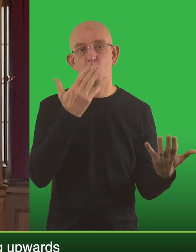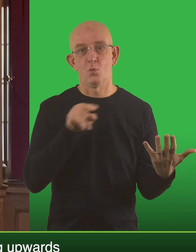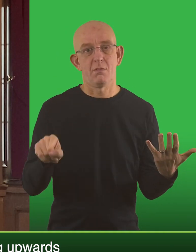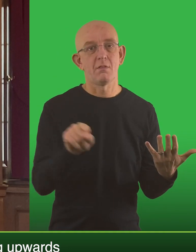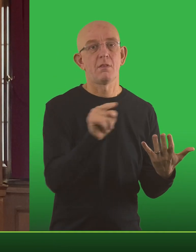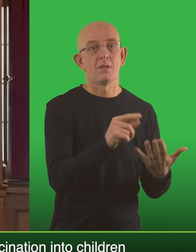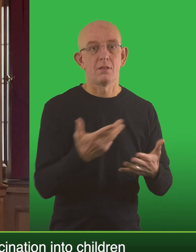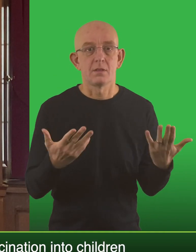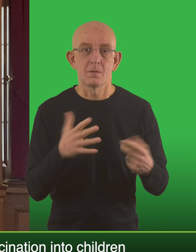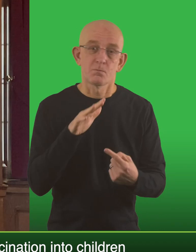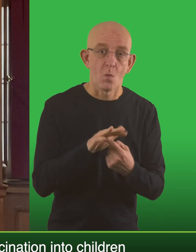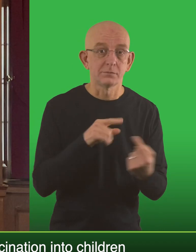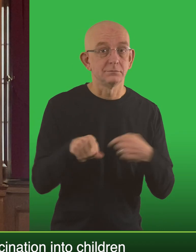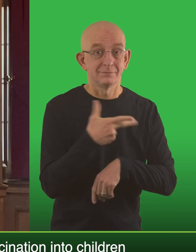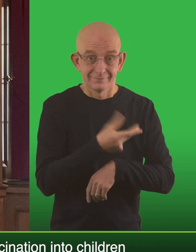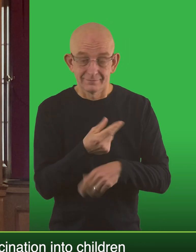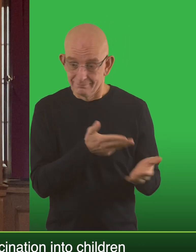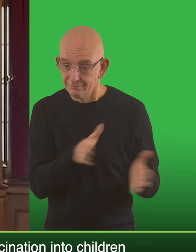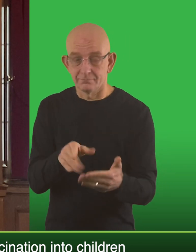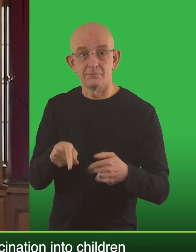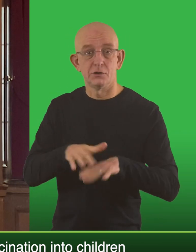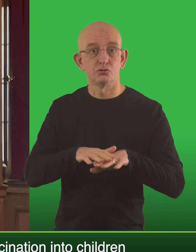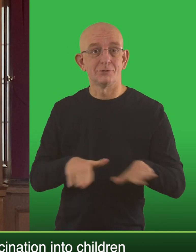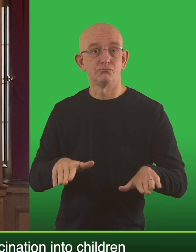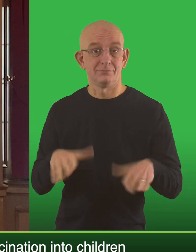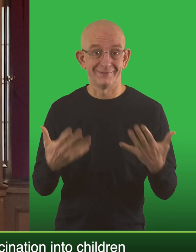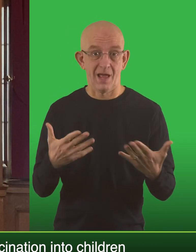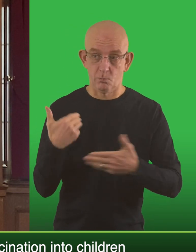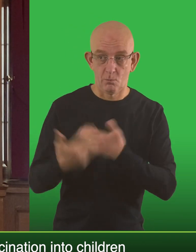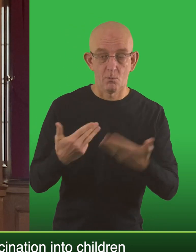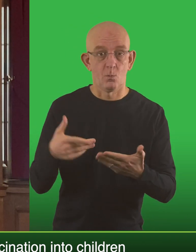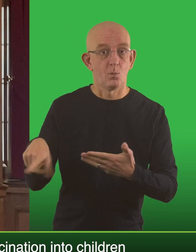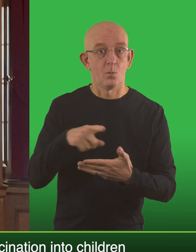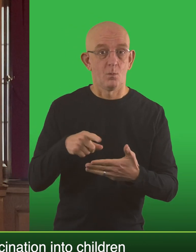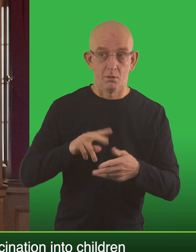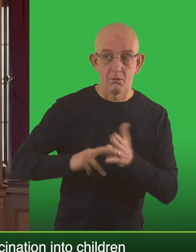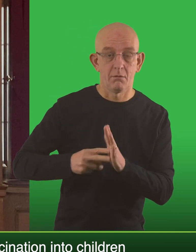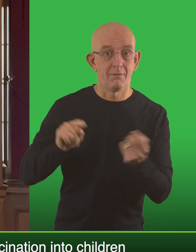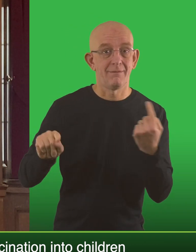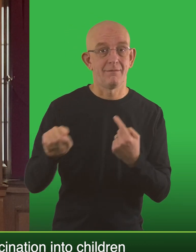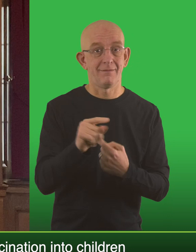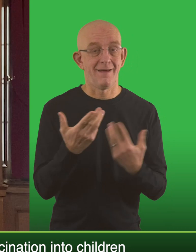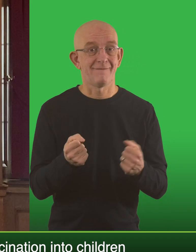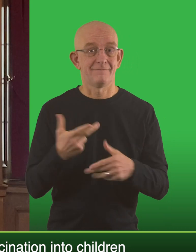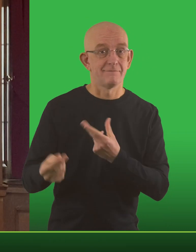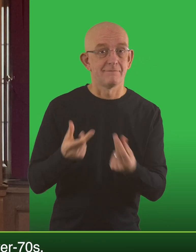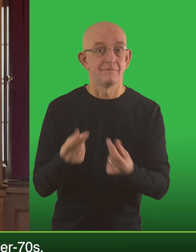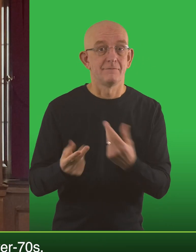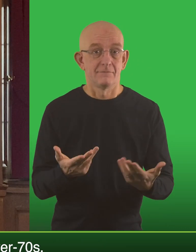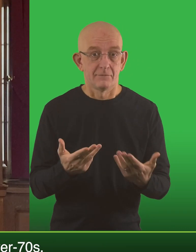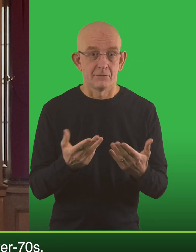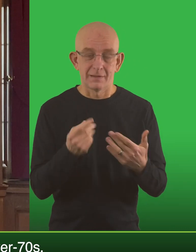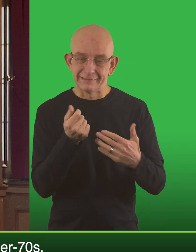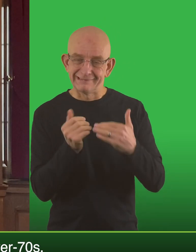moment. It's important that we do get vaccination into children, and that's happening at some speed now.